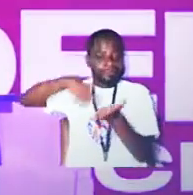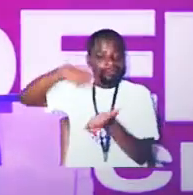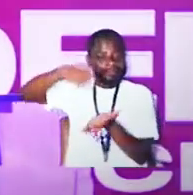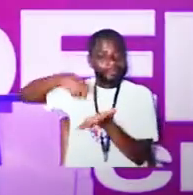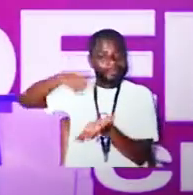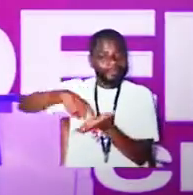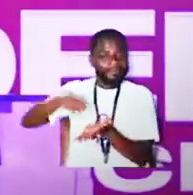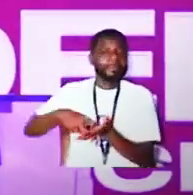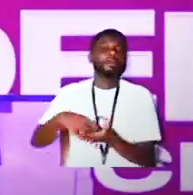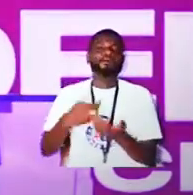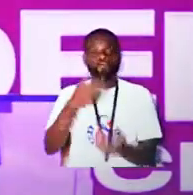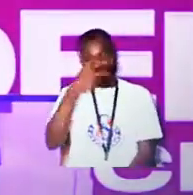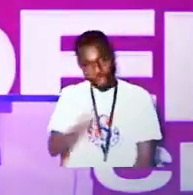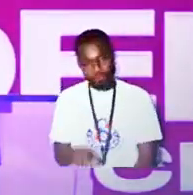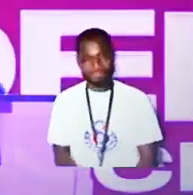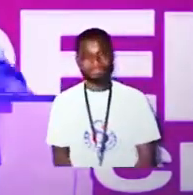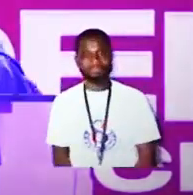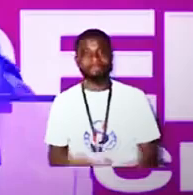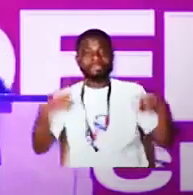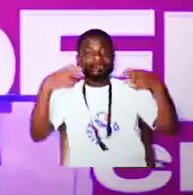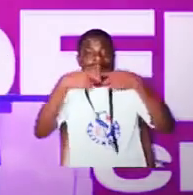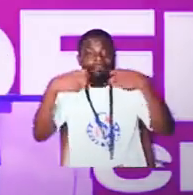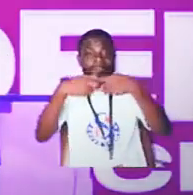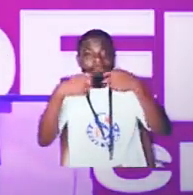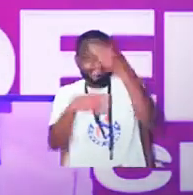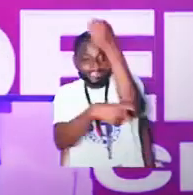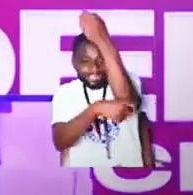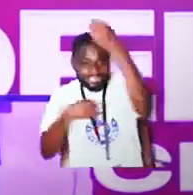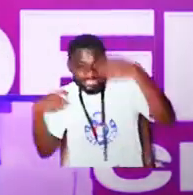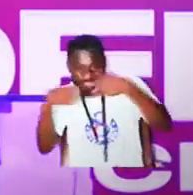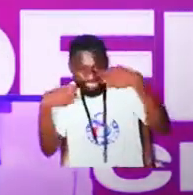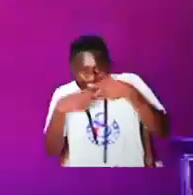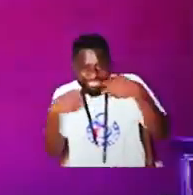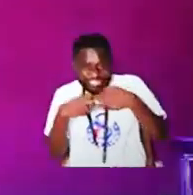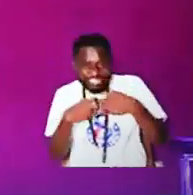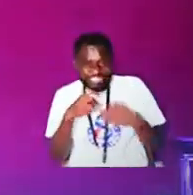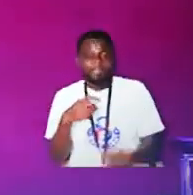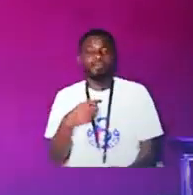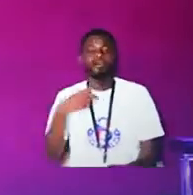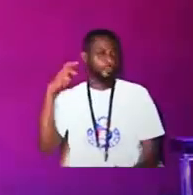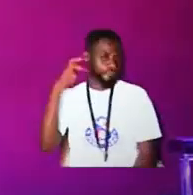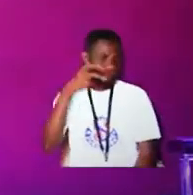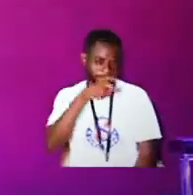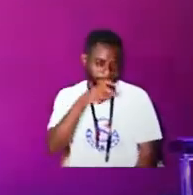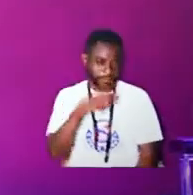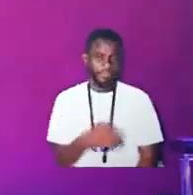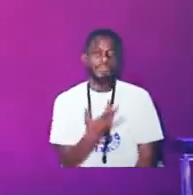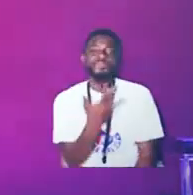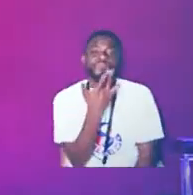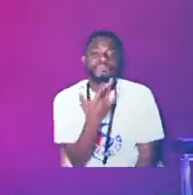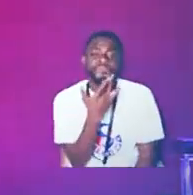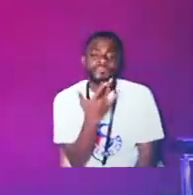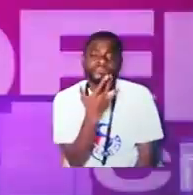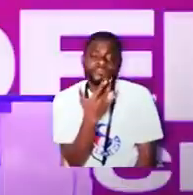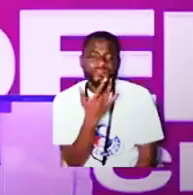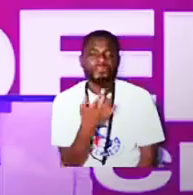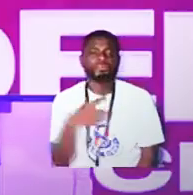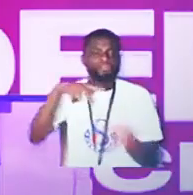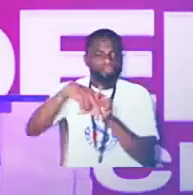Illegal connection is also corruption of electrical gadgets. Favoritism is also